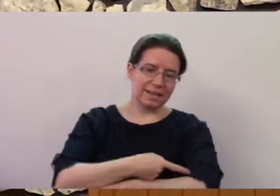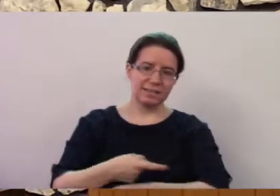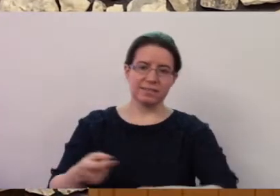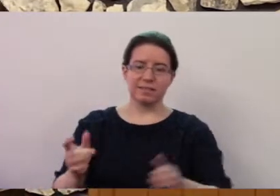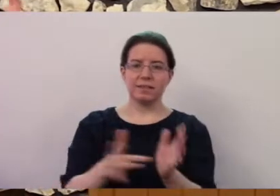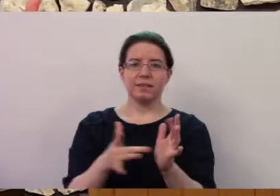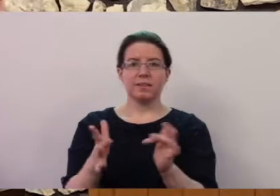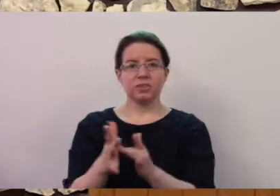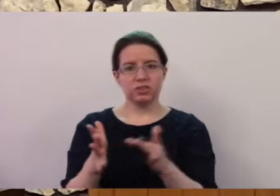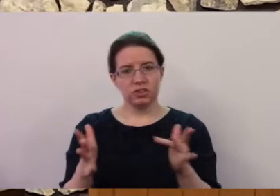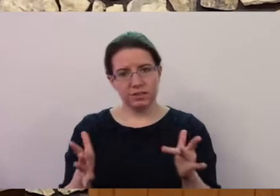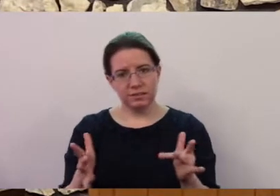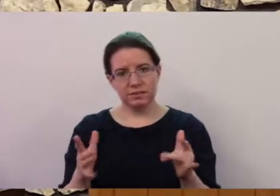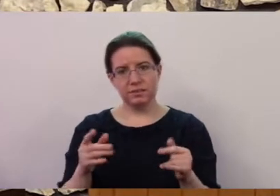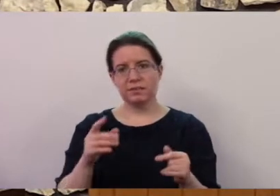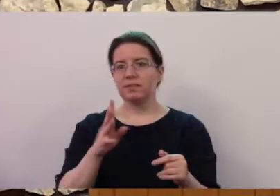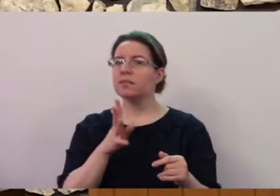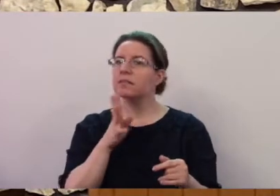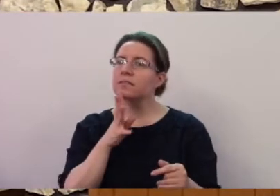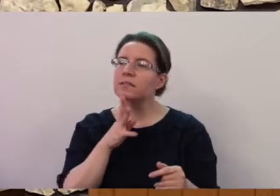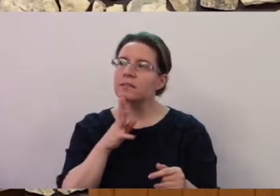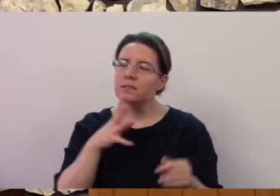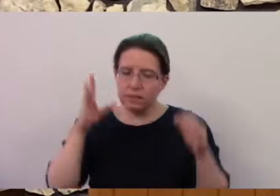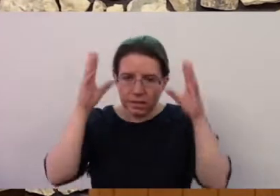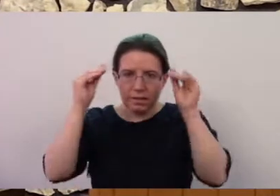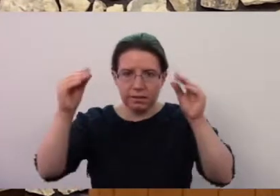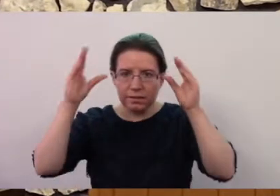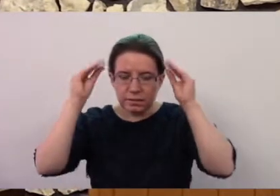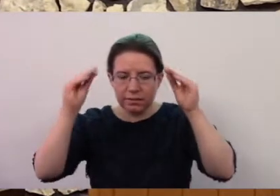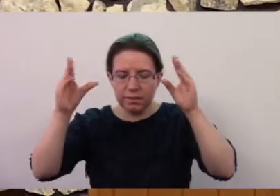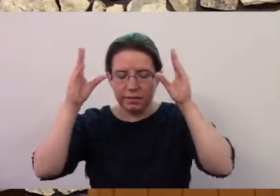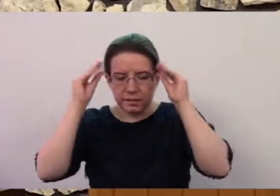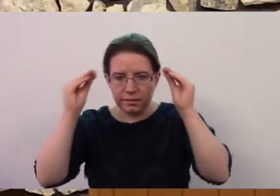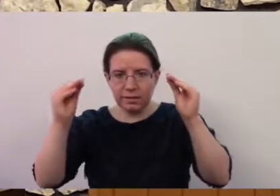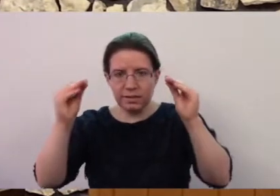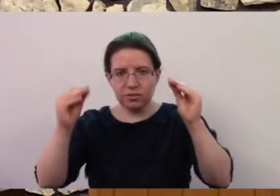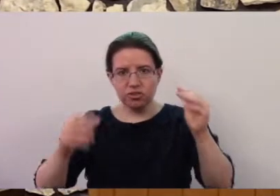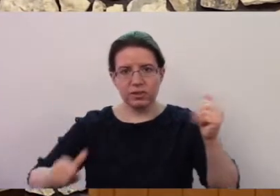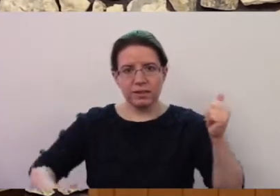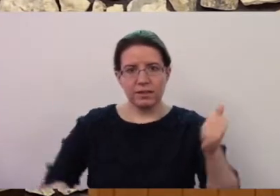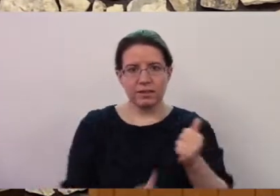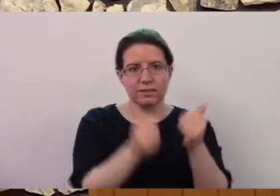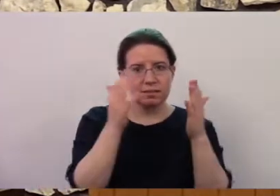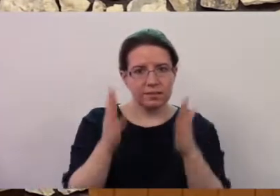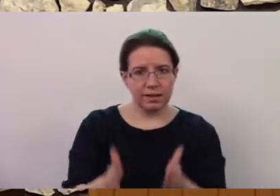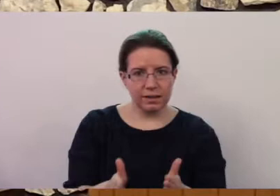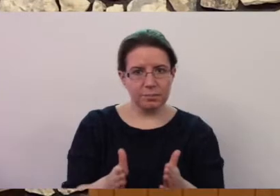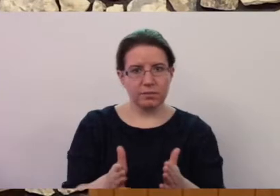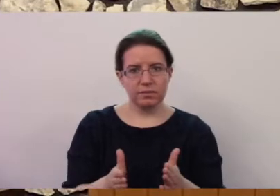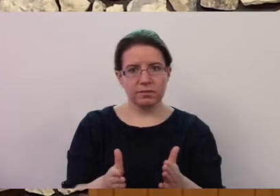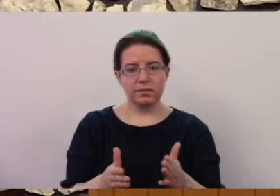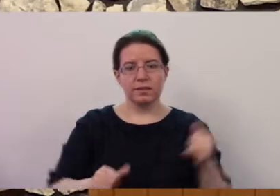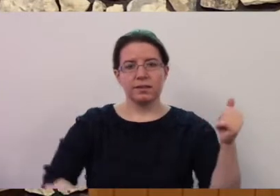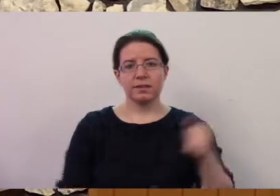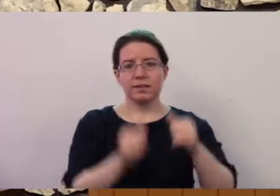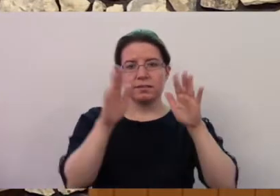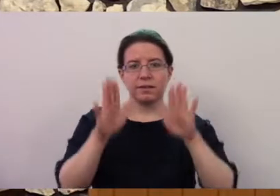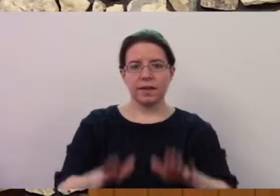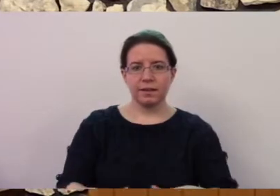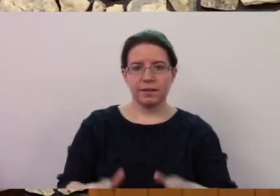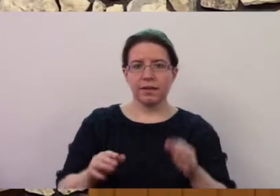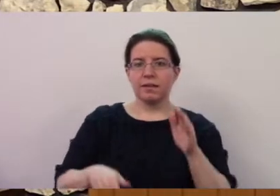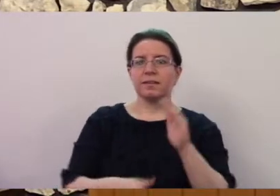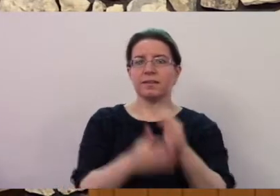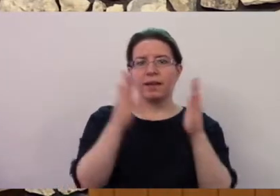proved himself and revealed himself to them by many infallible, that's undeniable proofs, being seen of them 40